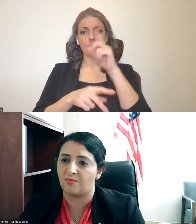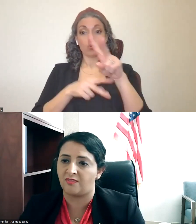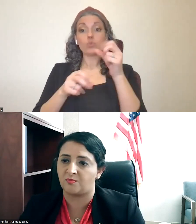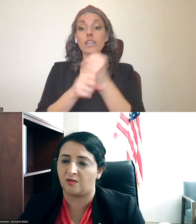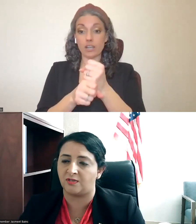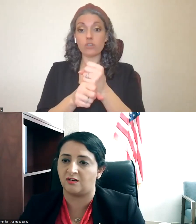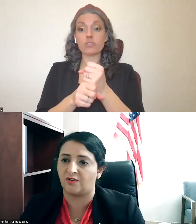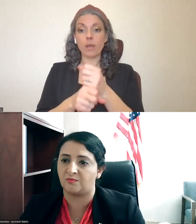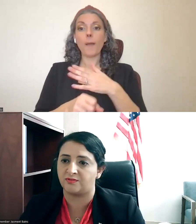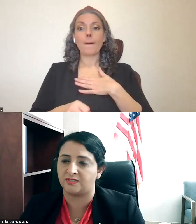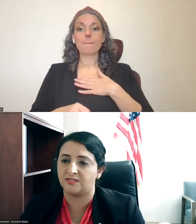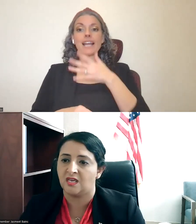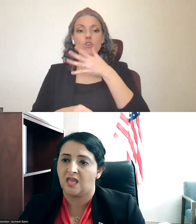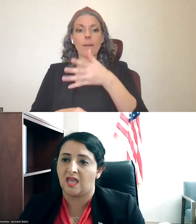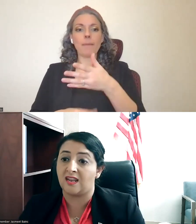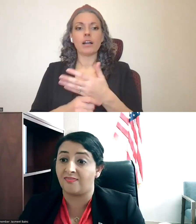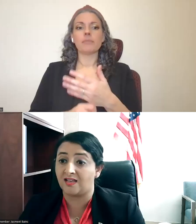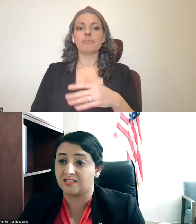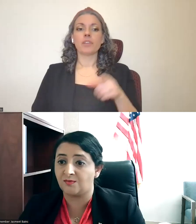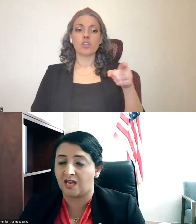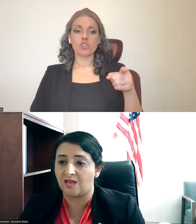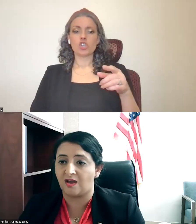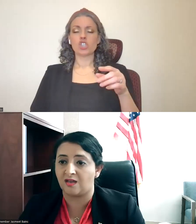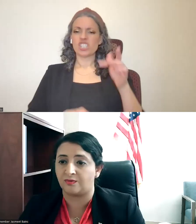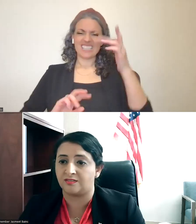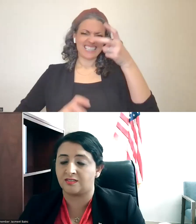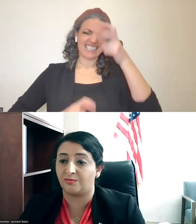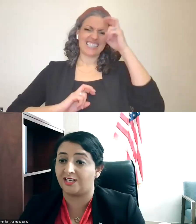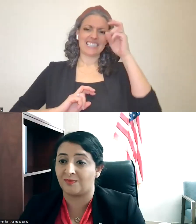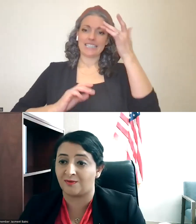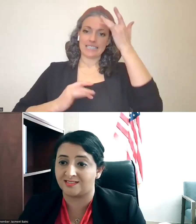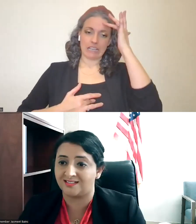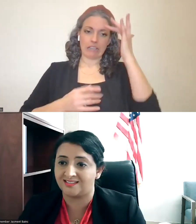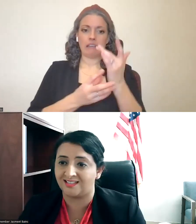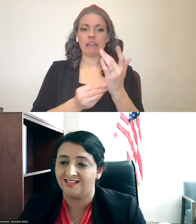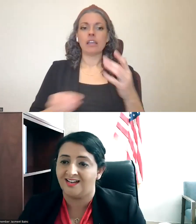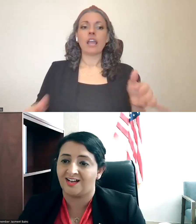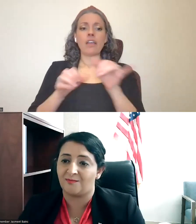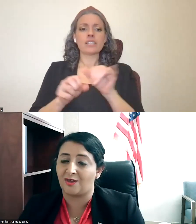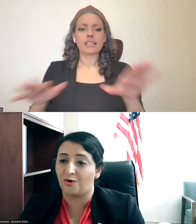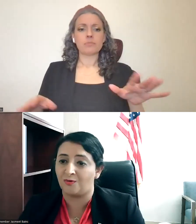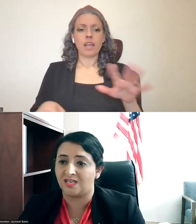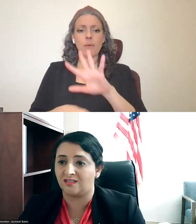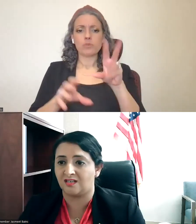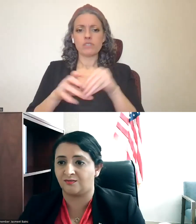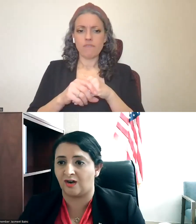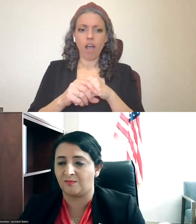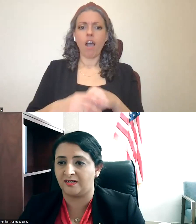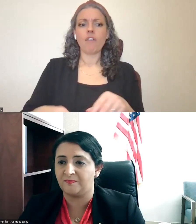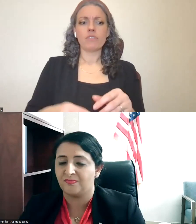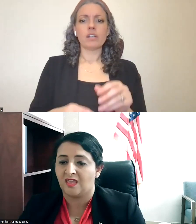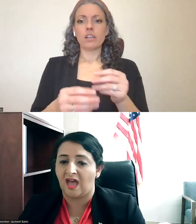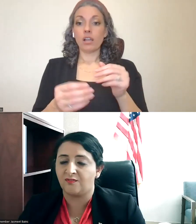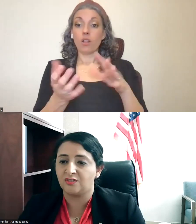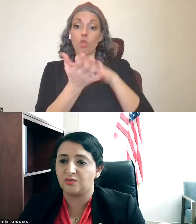from idiopathic pulmonary fibrosis. And at that same time, I was completing my residency, coming home, taking care of